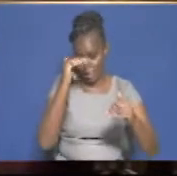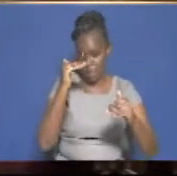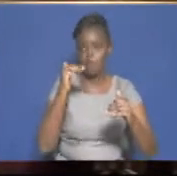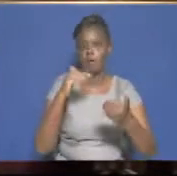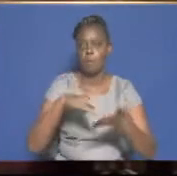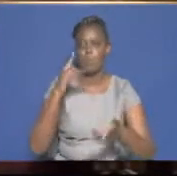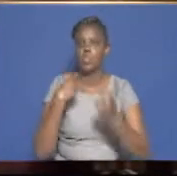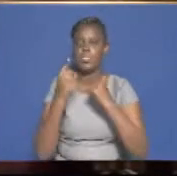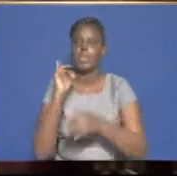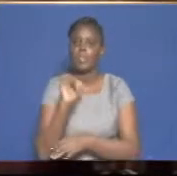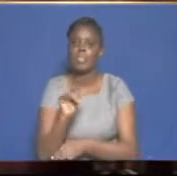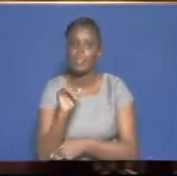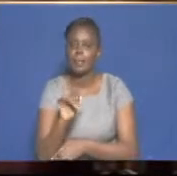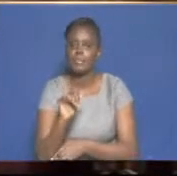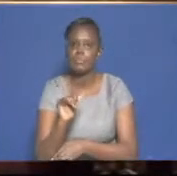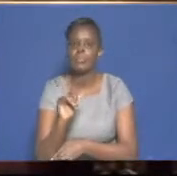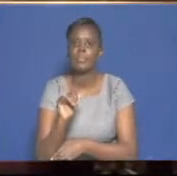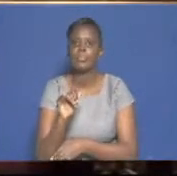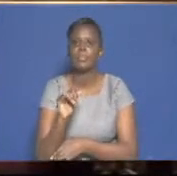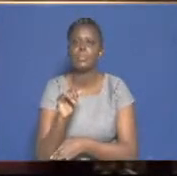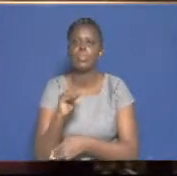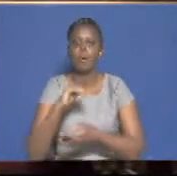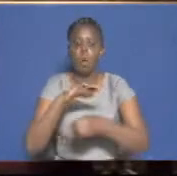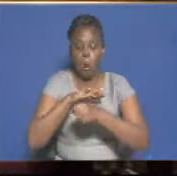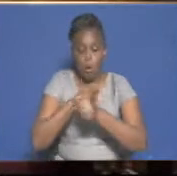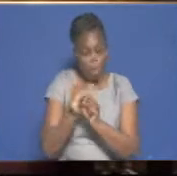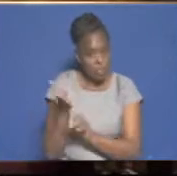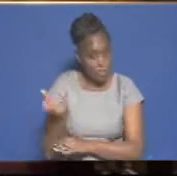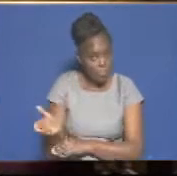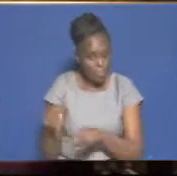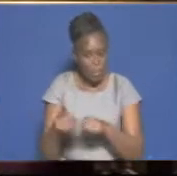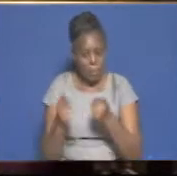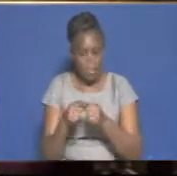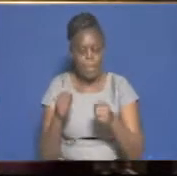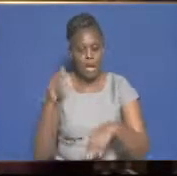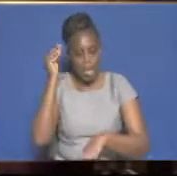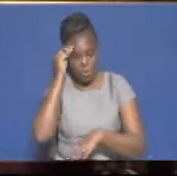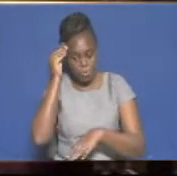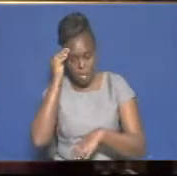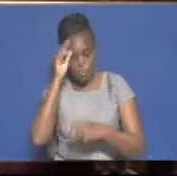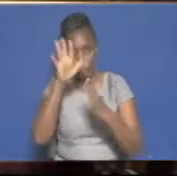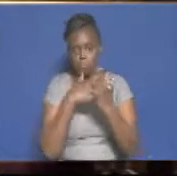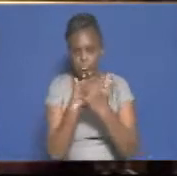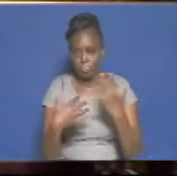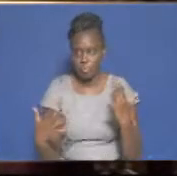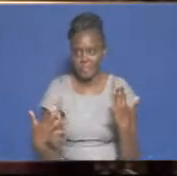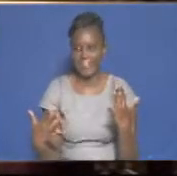further argue that since the COVID-19 pandemic disrupted the academic calendar,